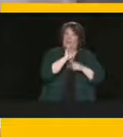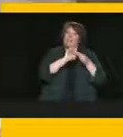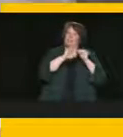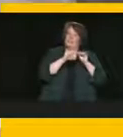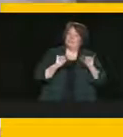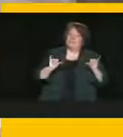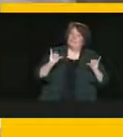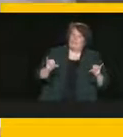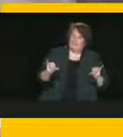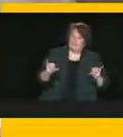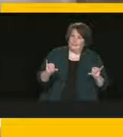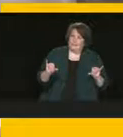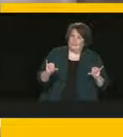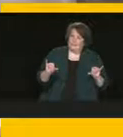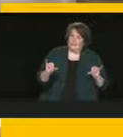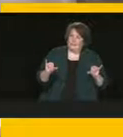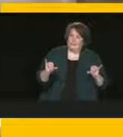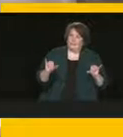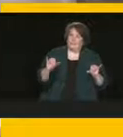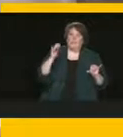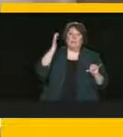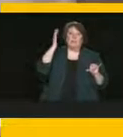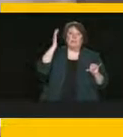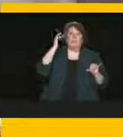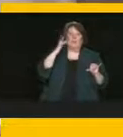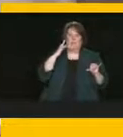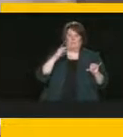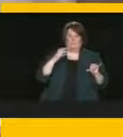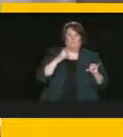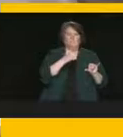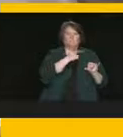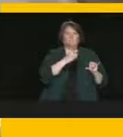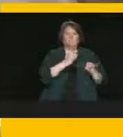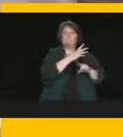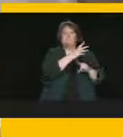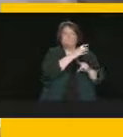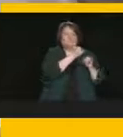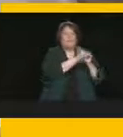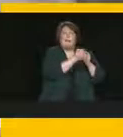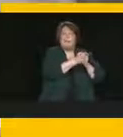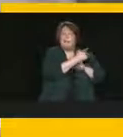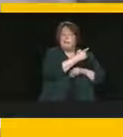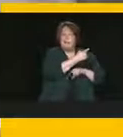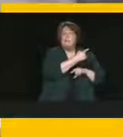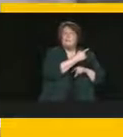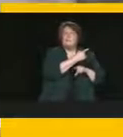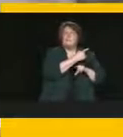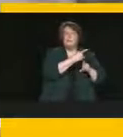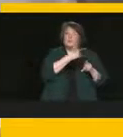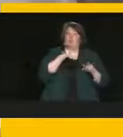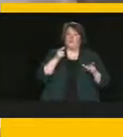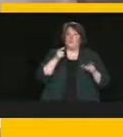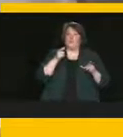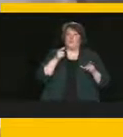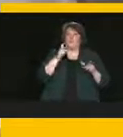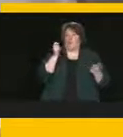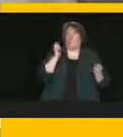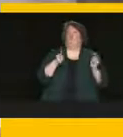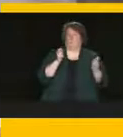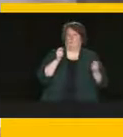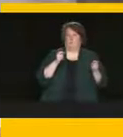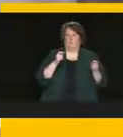in the last slide we evaluated the possibilities if the infection rate is 1%,